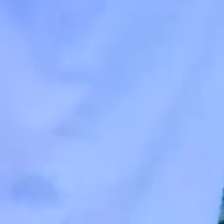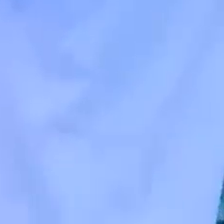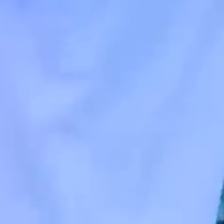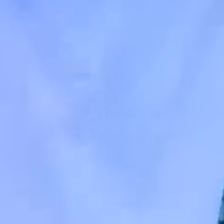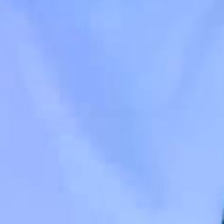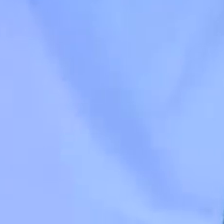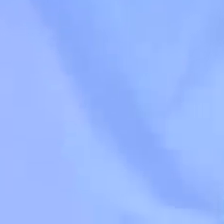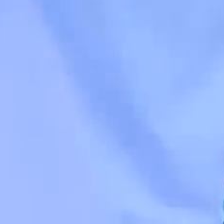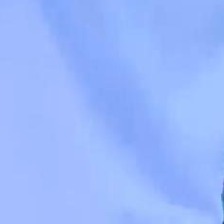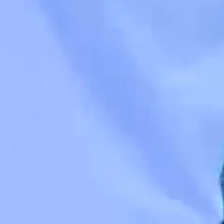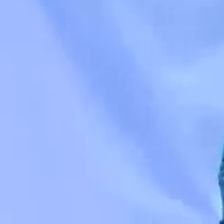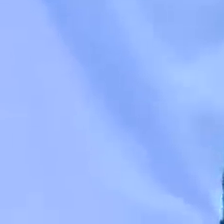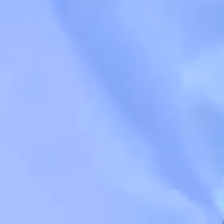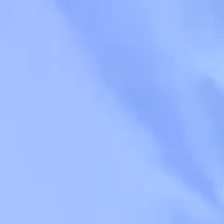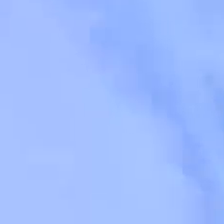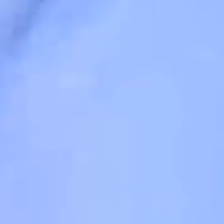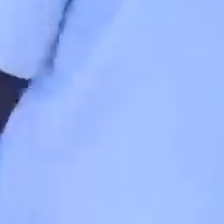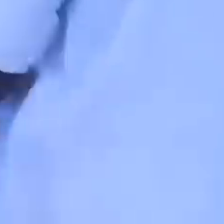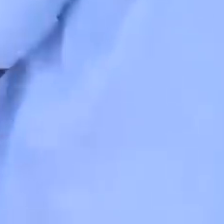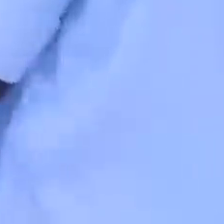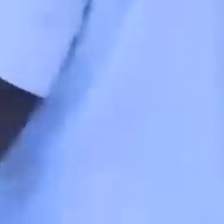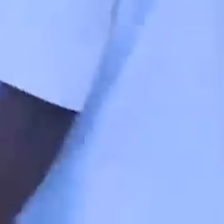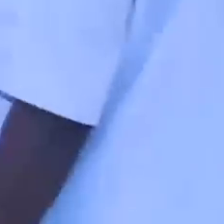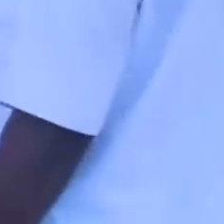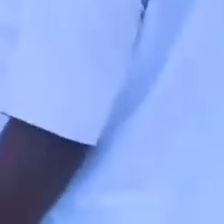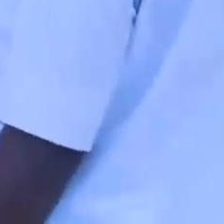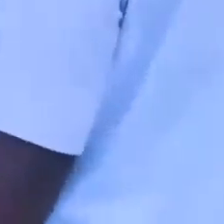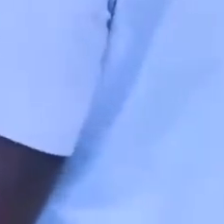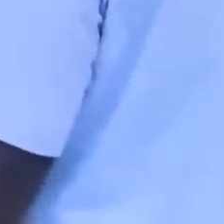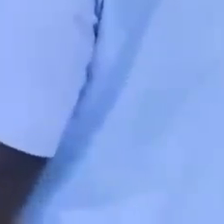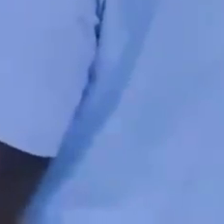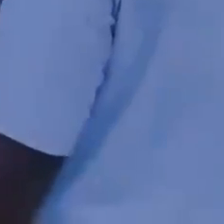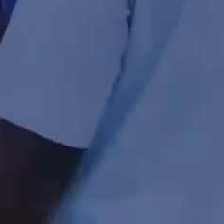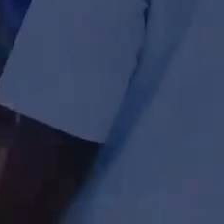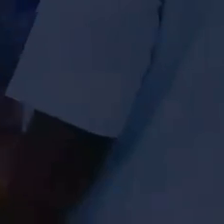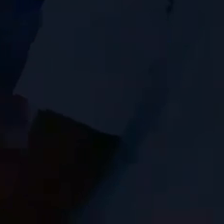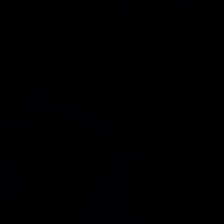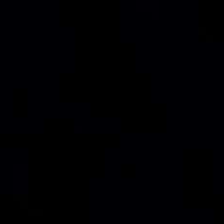them in your life. Oh, yeah, para. Oh,